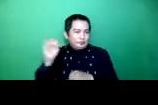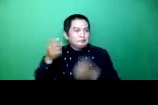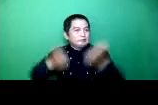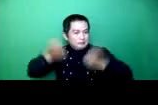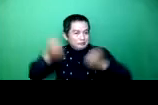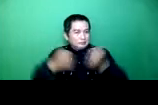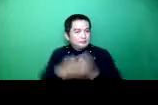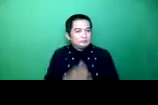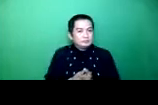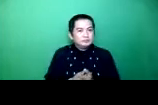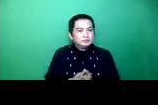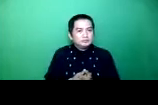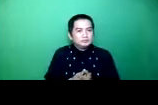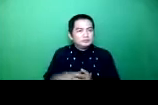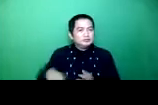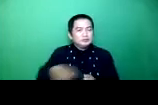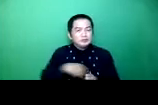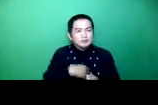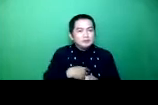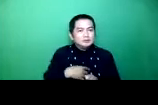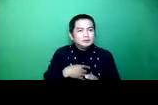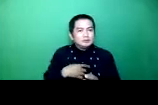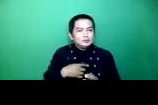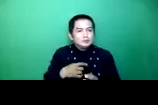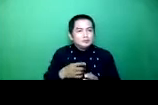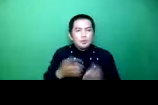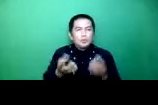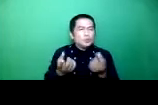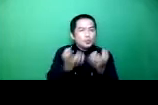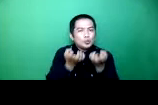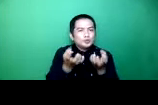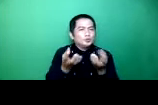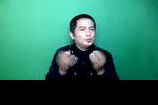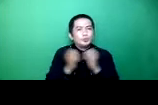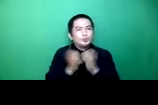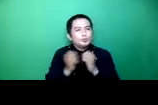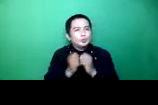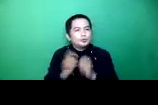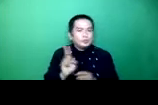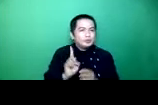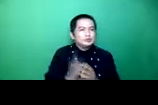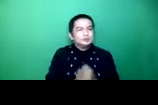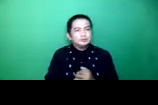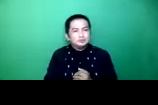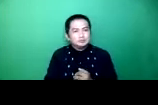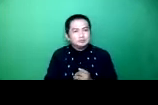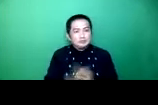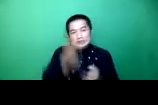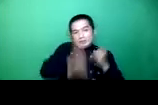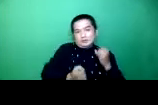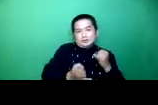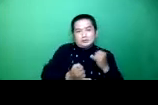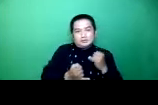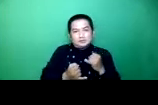want to look at what can also be digitalized. What more can we do? What more can we provide for consumers? And the last one